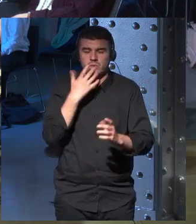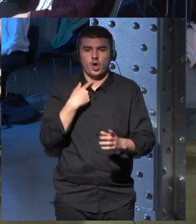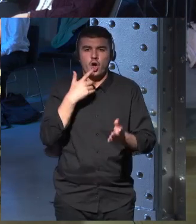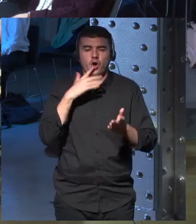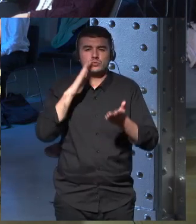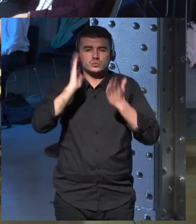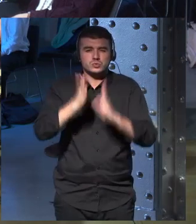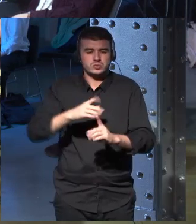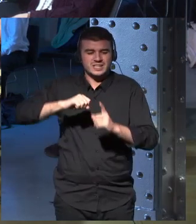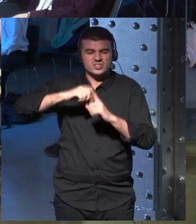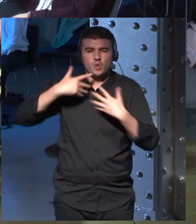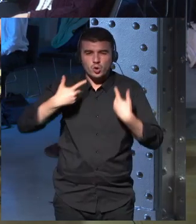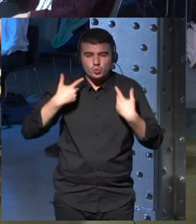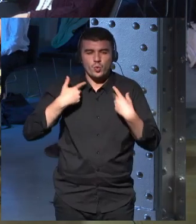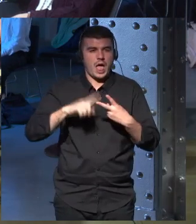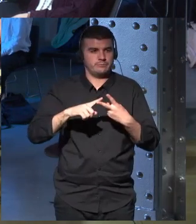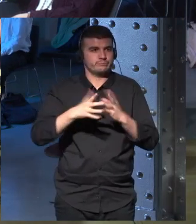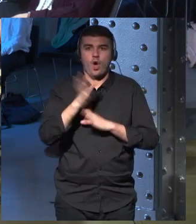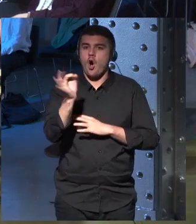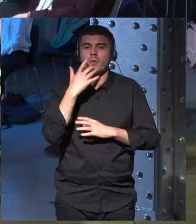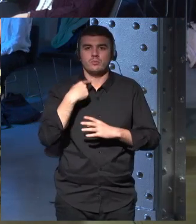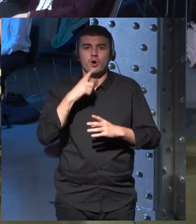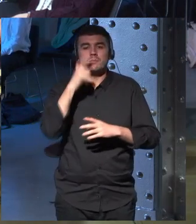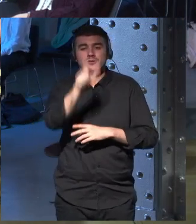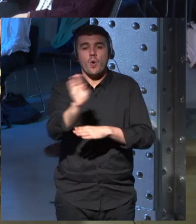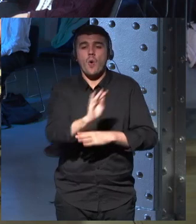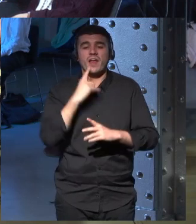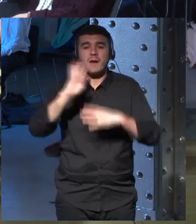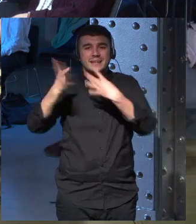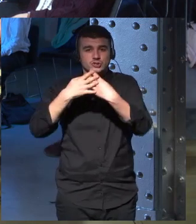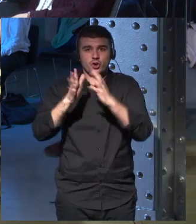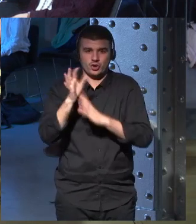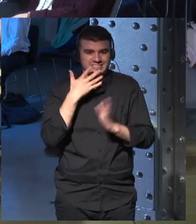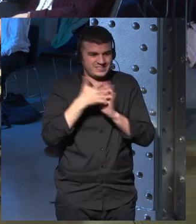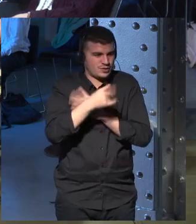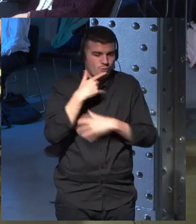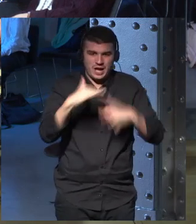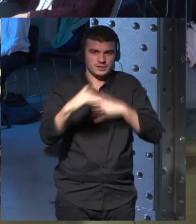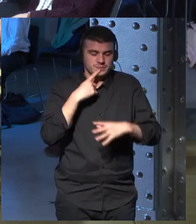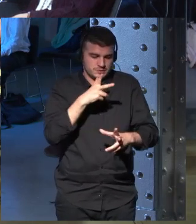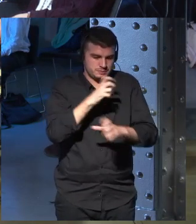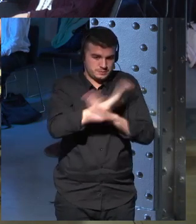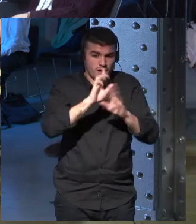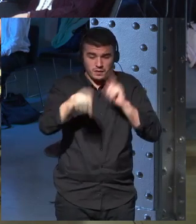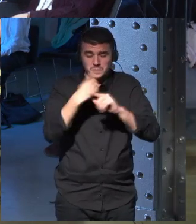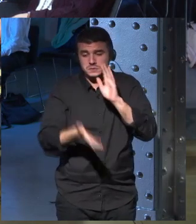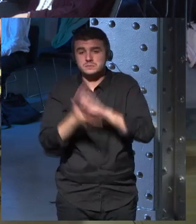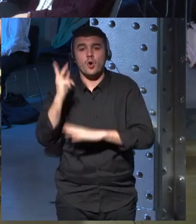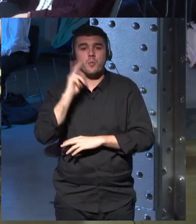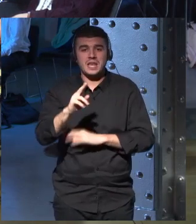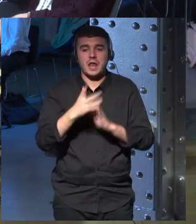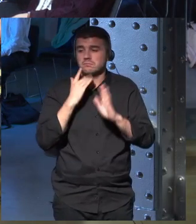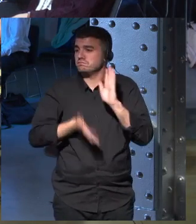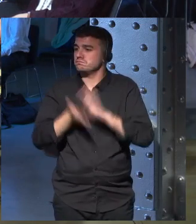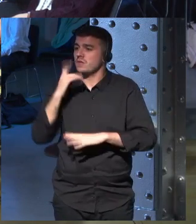guards or whatever. People who had committed terrible acts and then retired, moved to the suburbs, and seemed